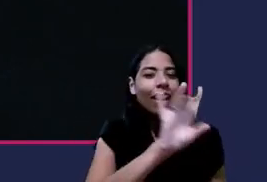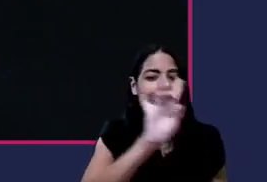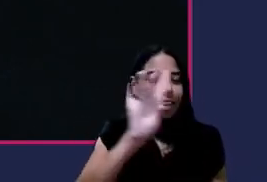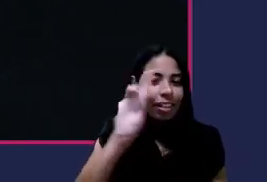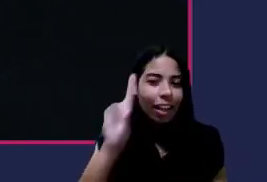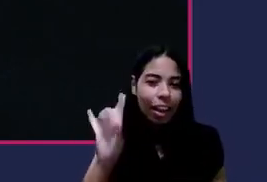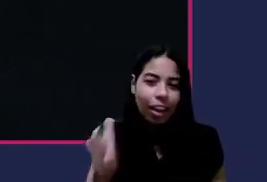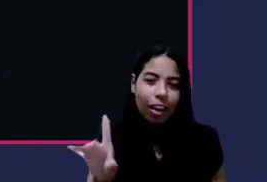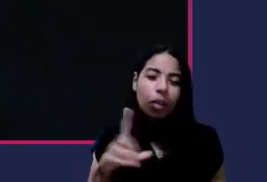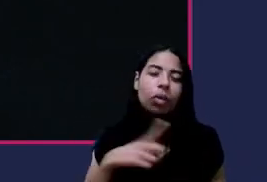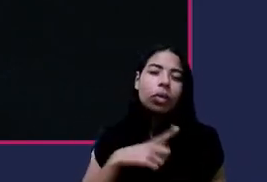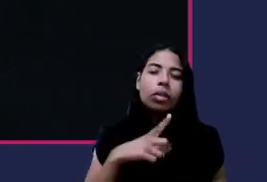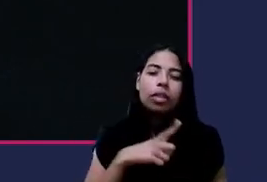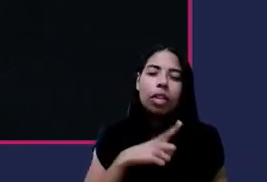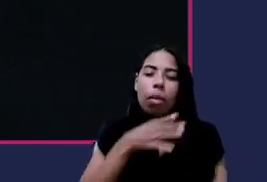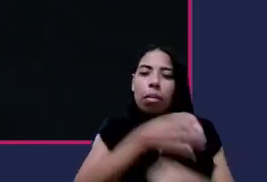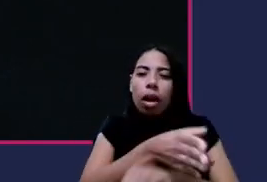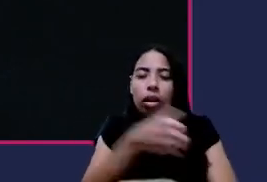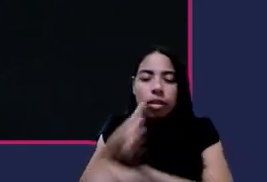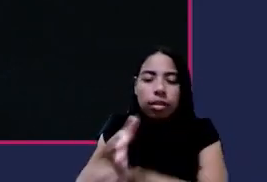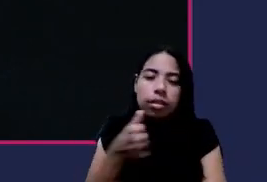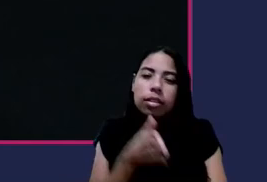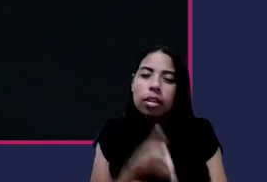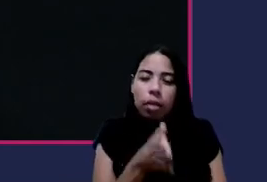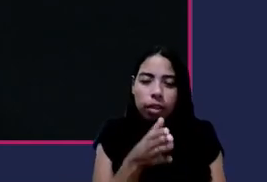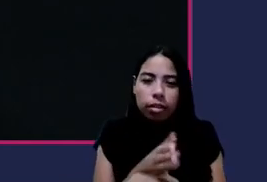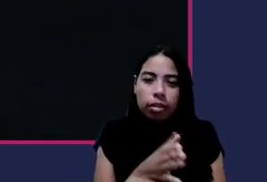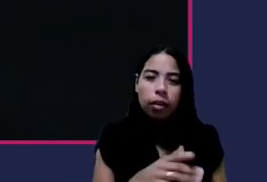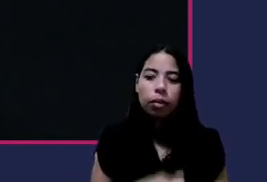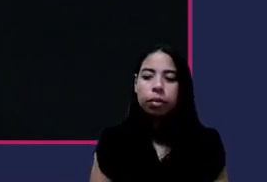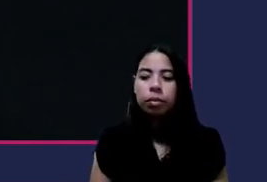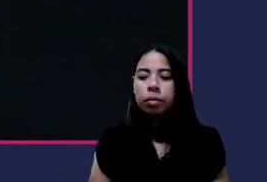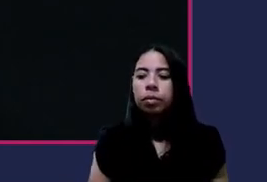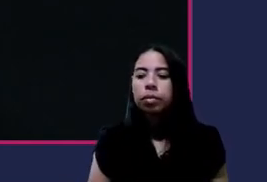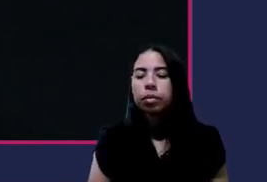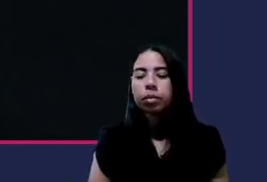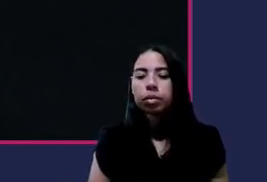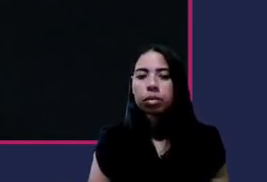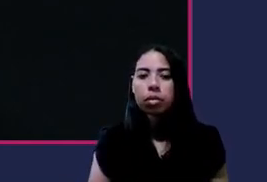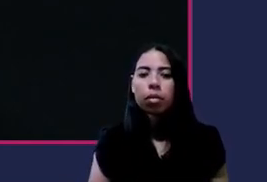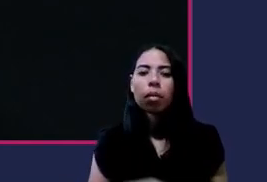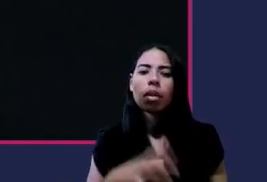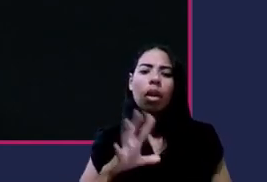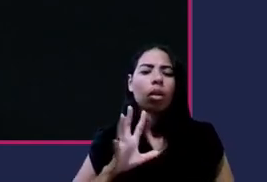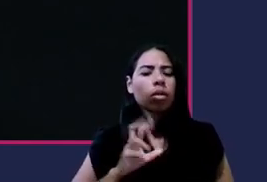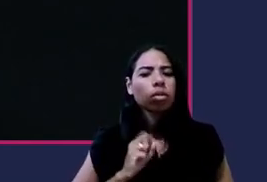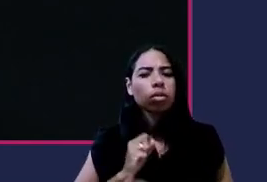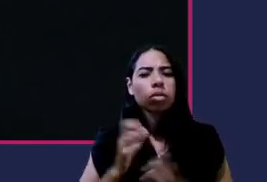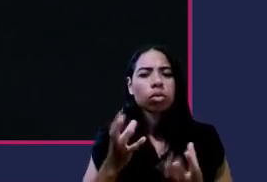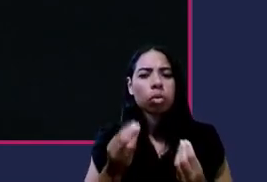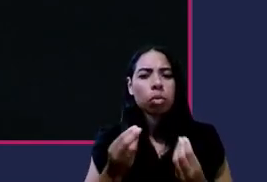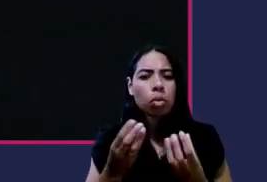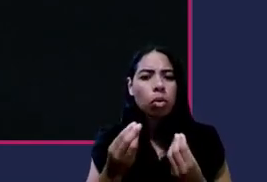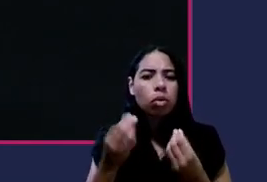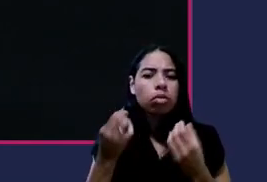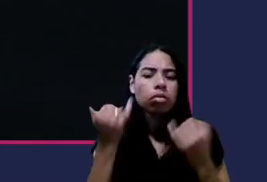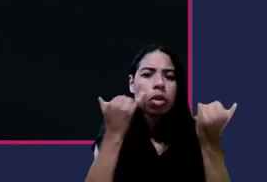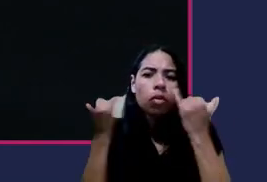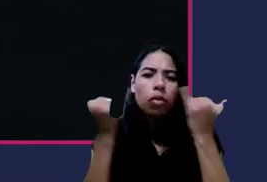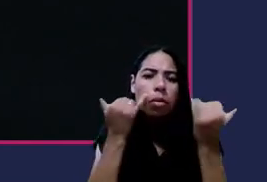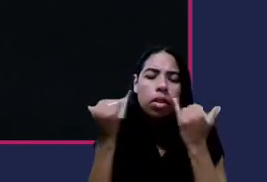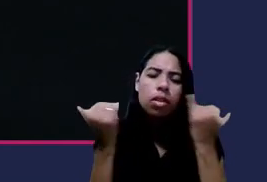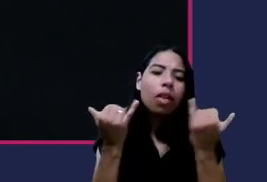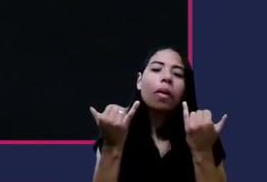is very a huge honor to me because we each have our seat of participation. I really